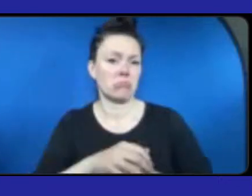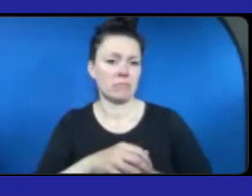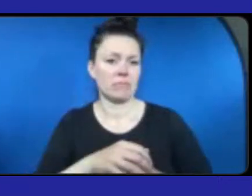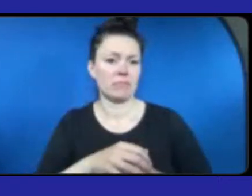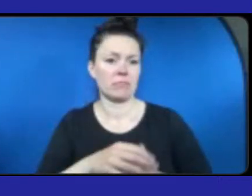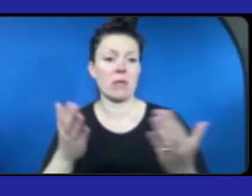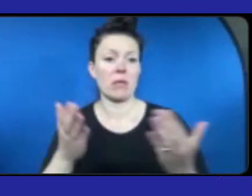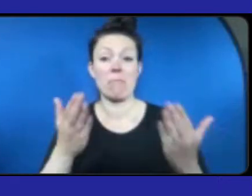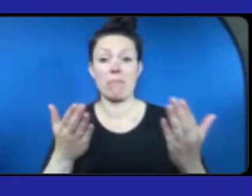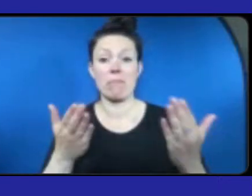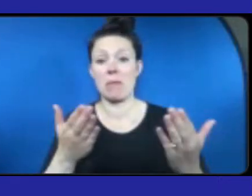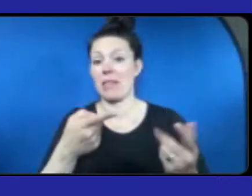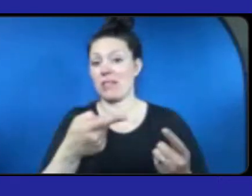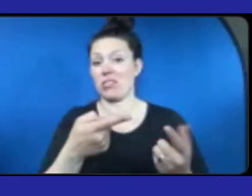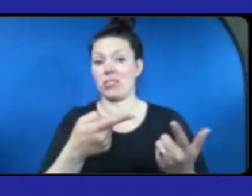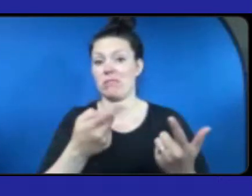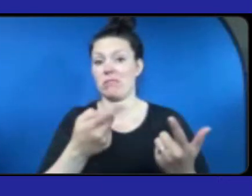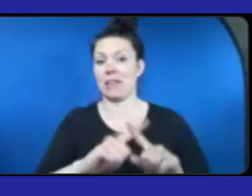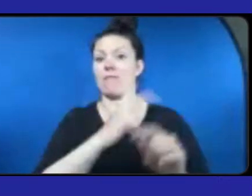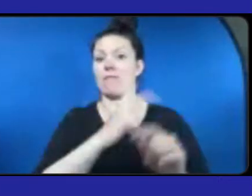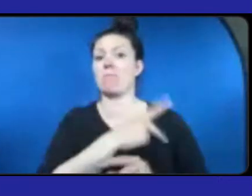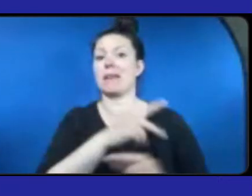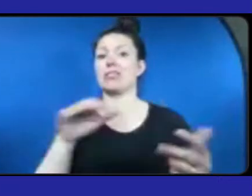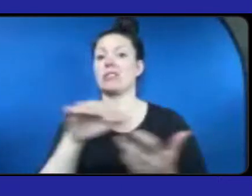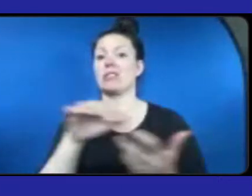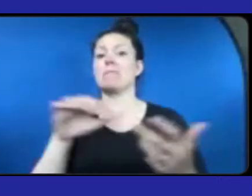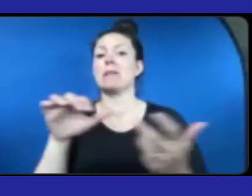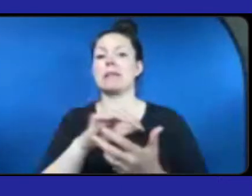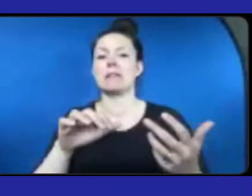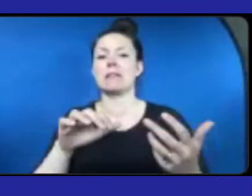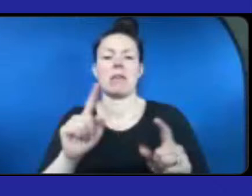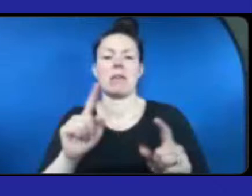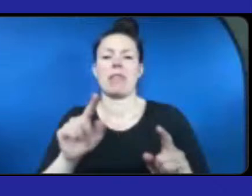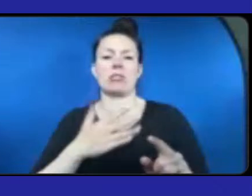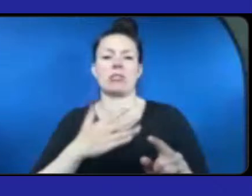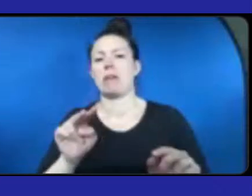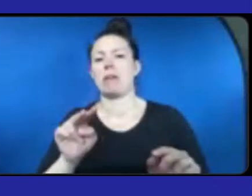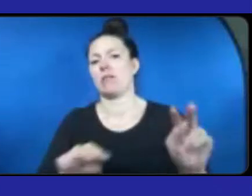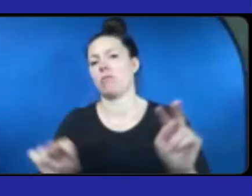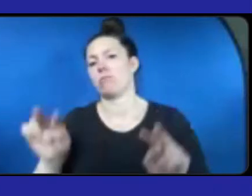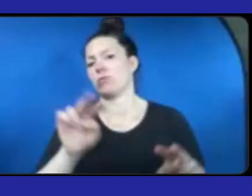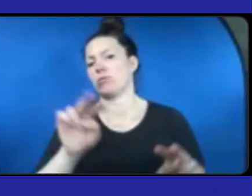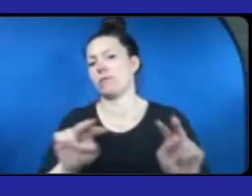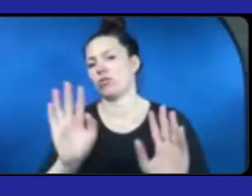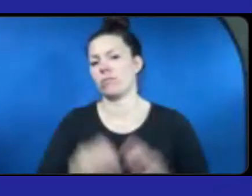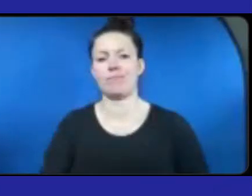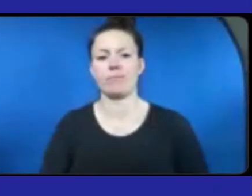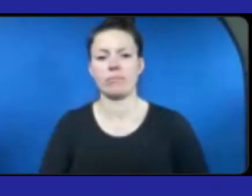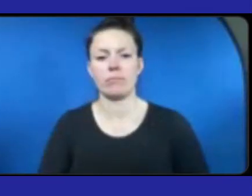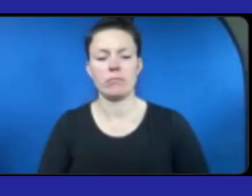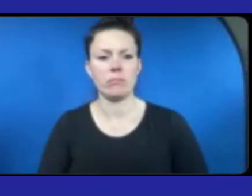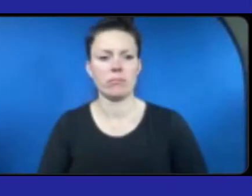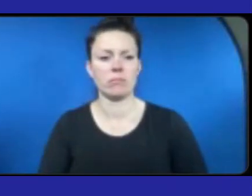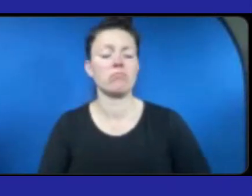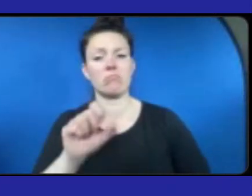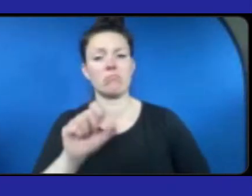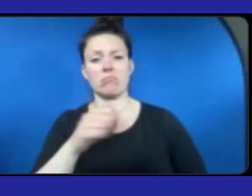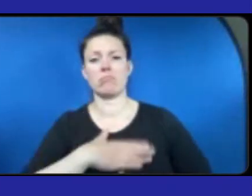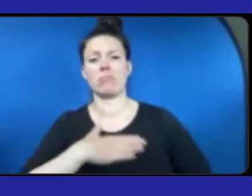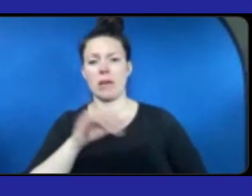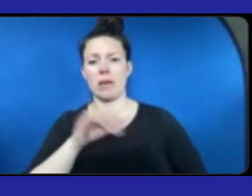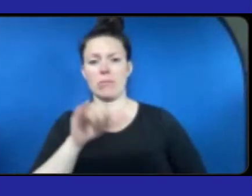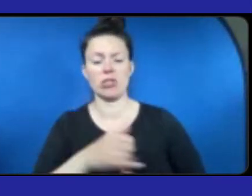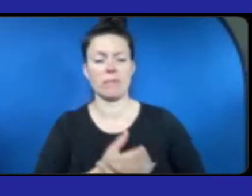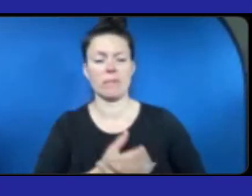the patient mix, whatever. Just an observation. Yeah, no, I appreciate that. And I think,